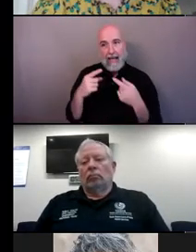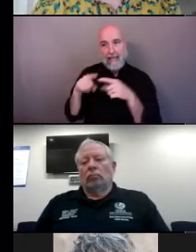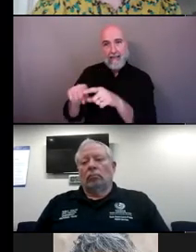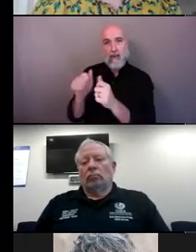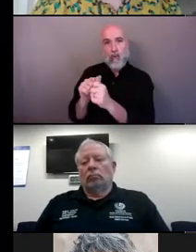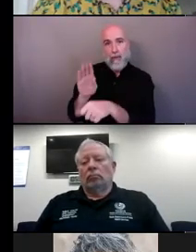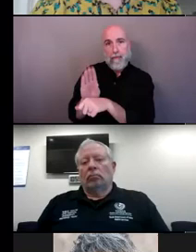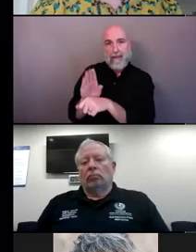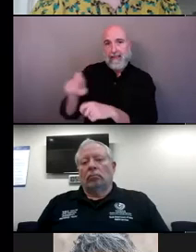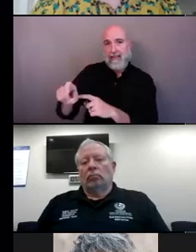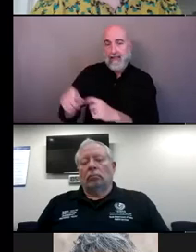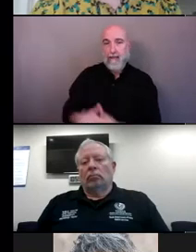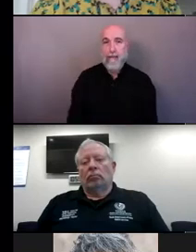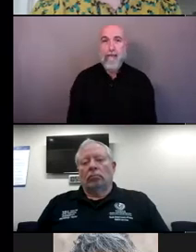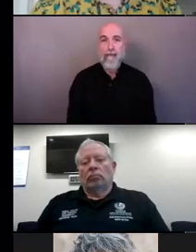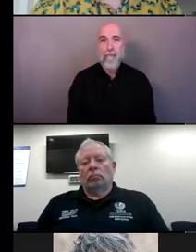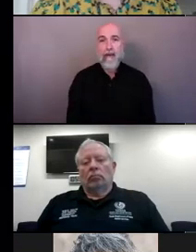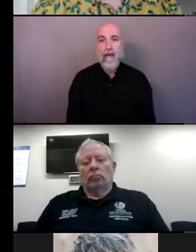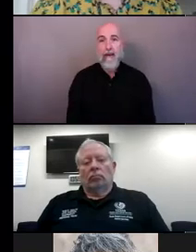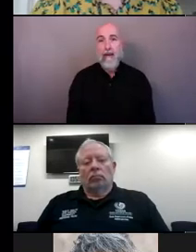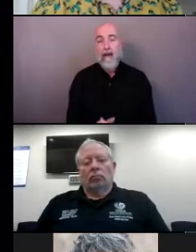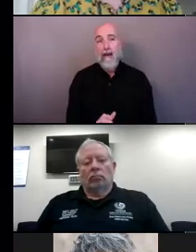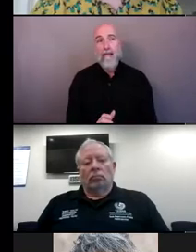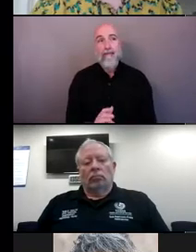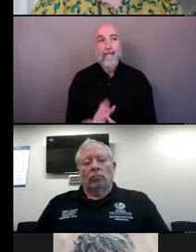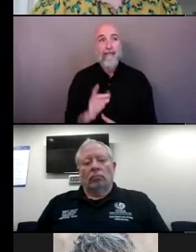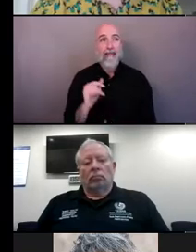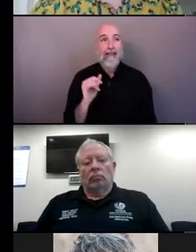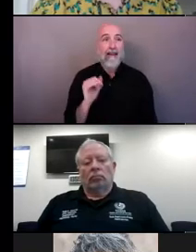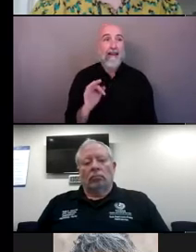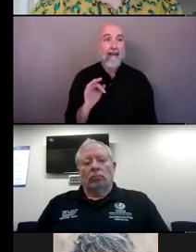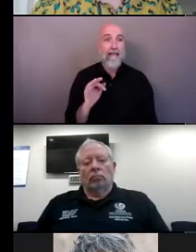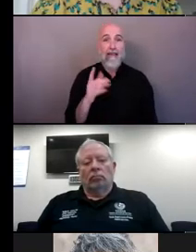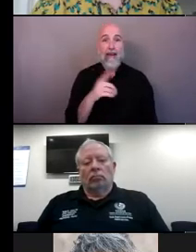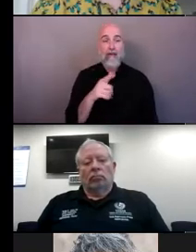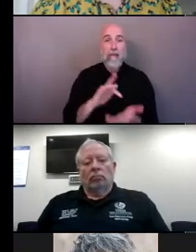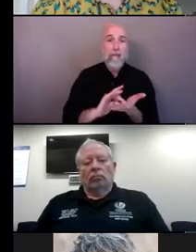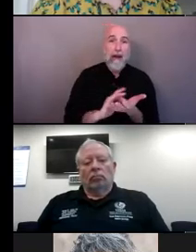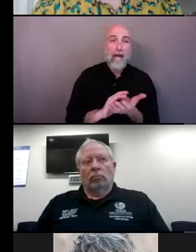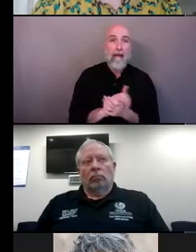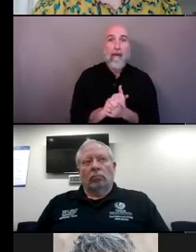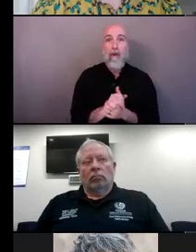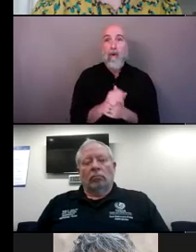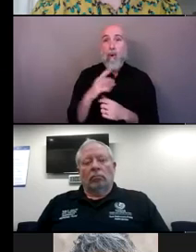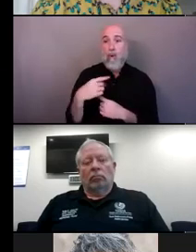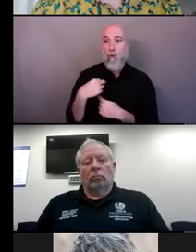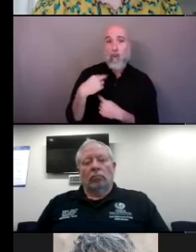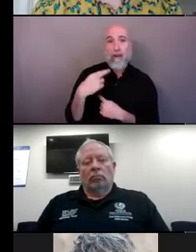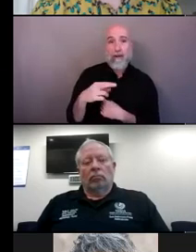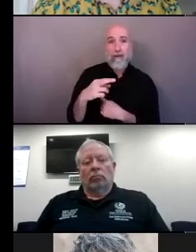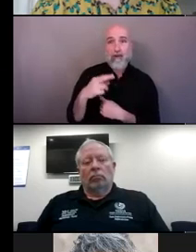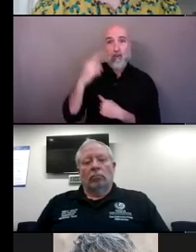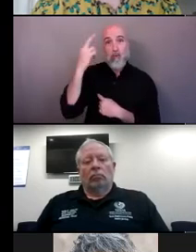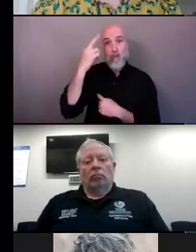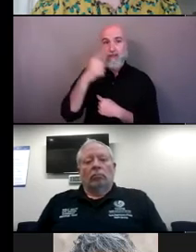necessity. And to the extent that there might be a medical or religion-based reason for not